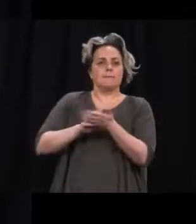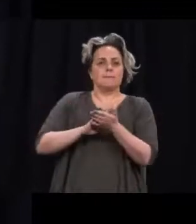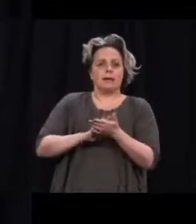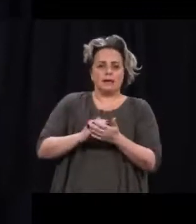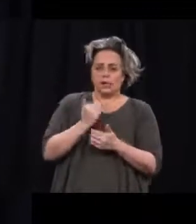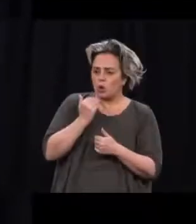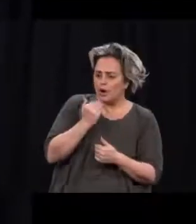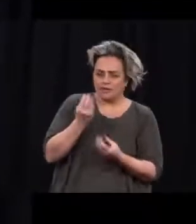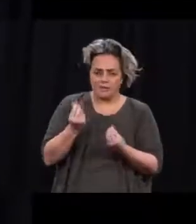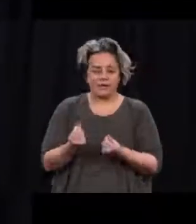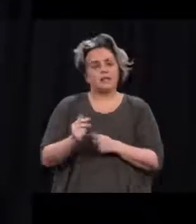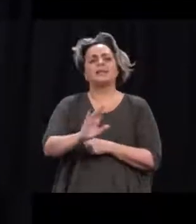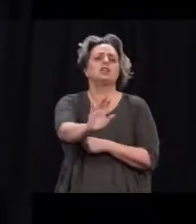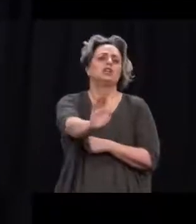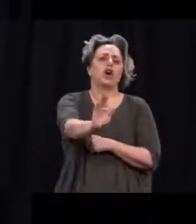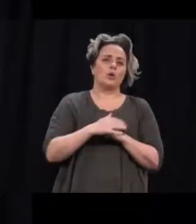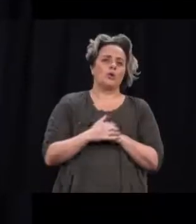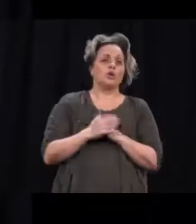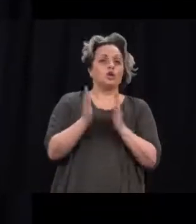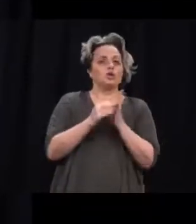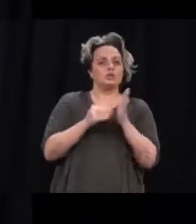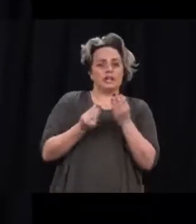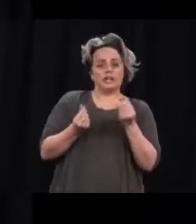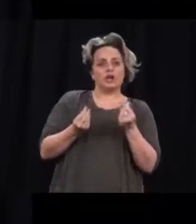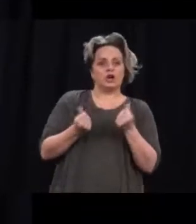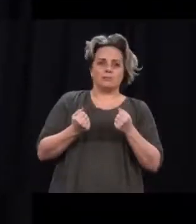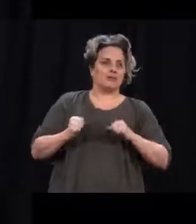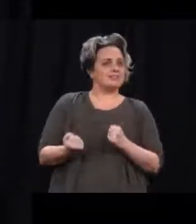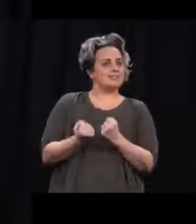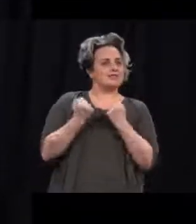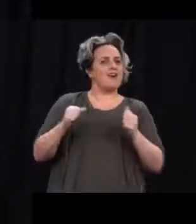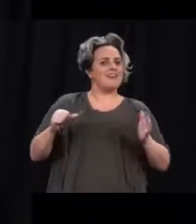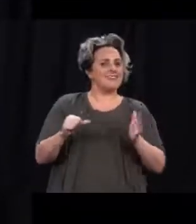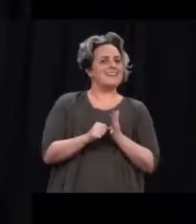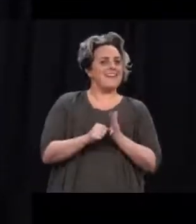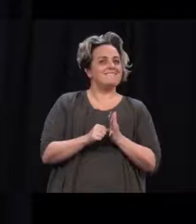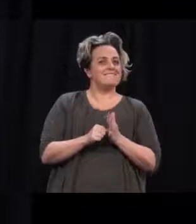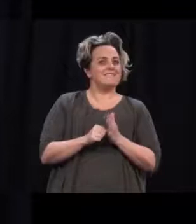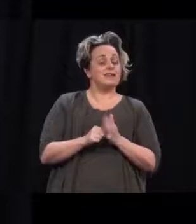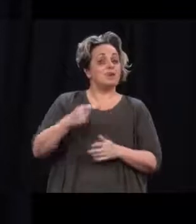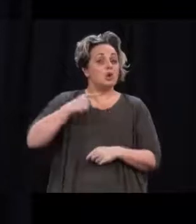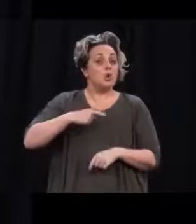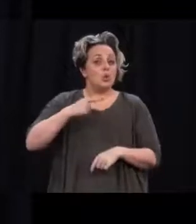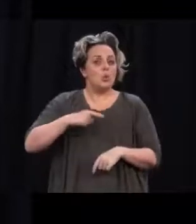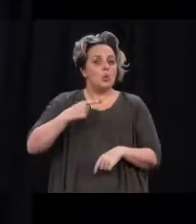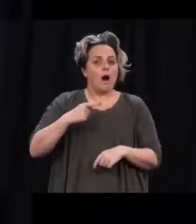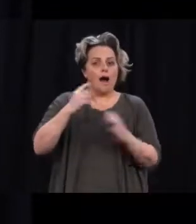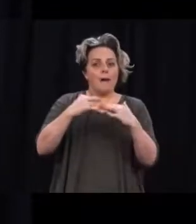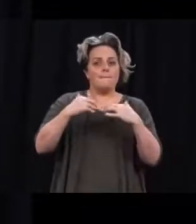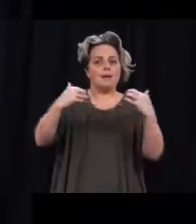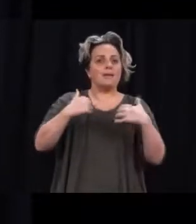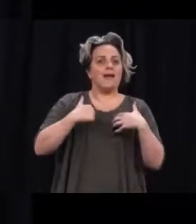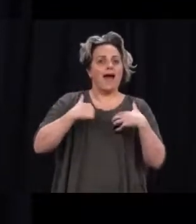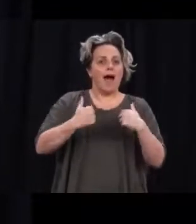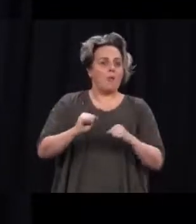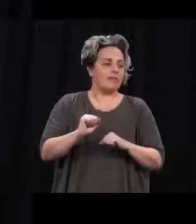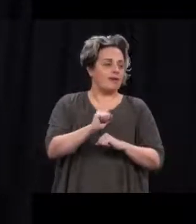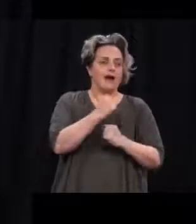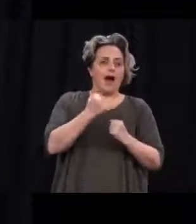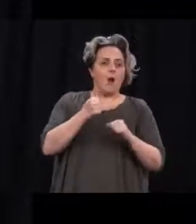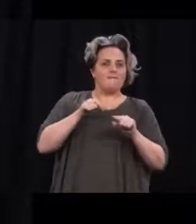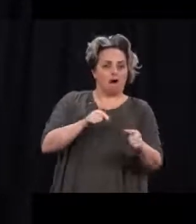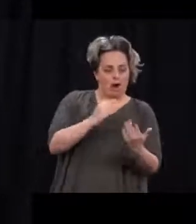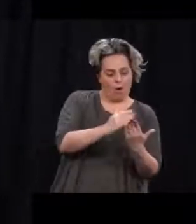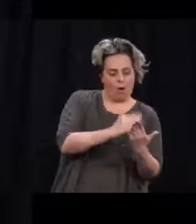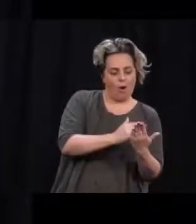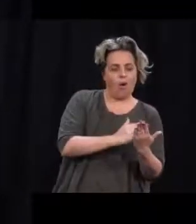funding here. The New Zealand economy has been incredibly resilient. That's a result of the strong public health approach that we've taken, and